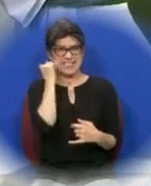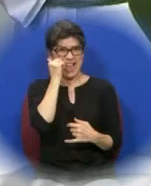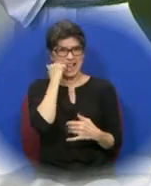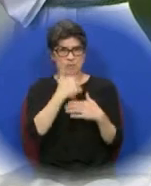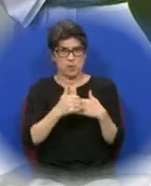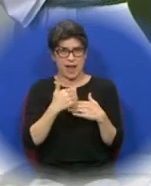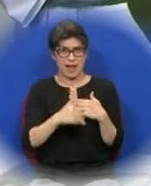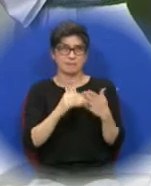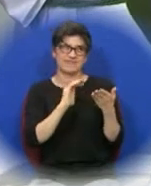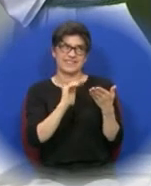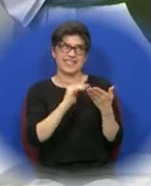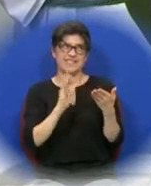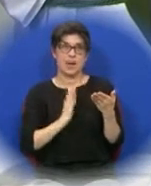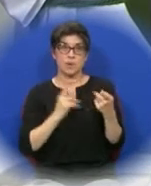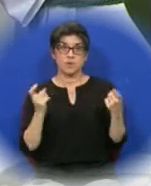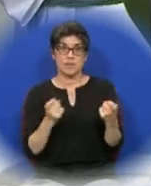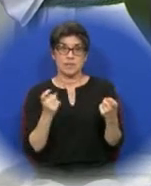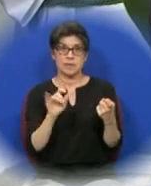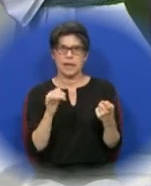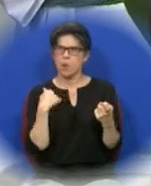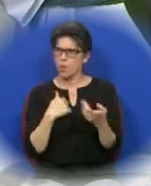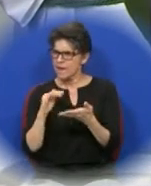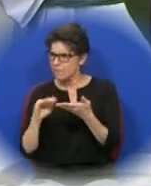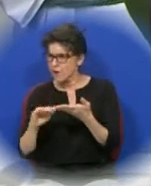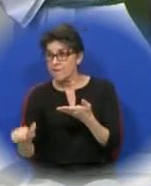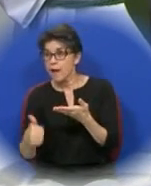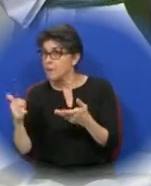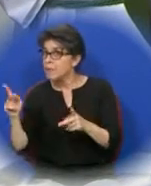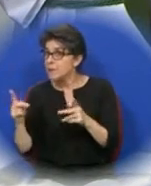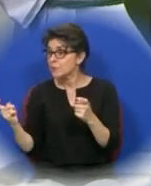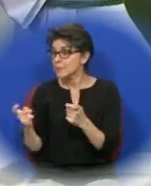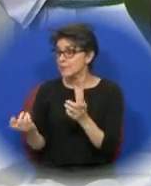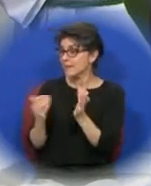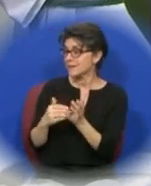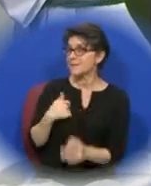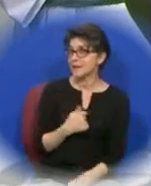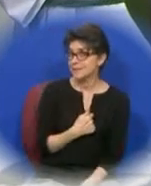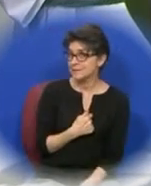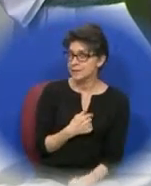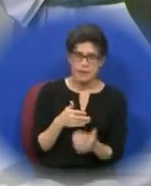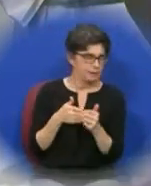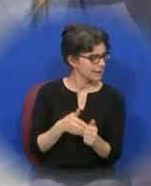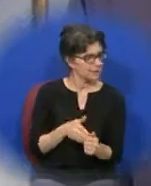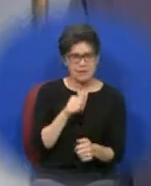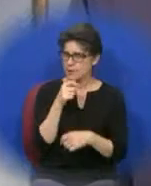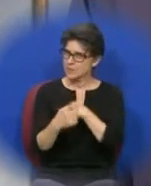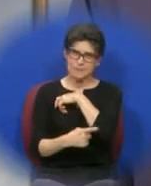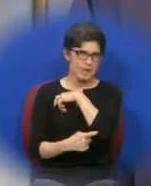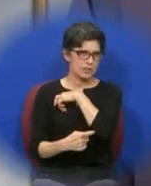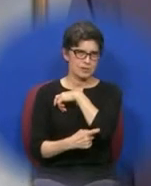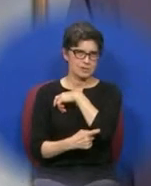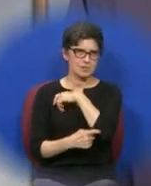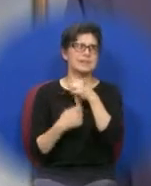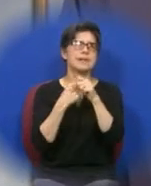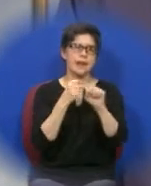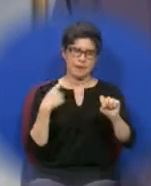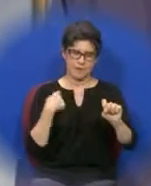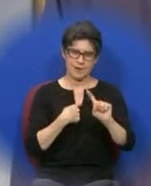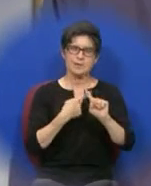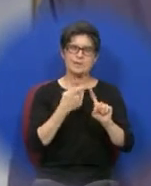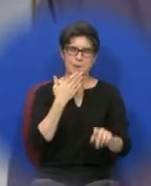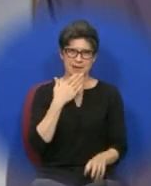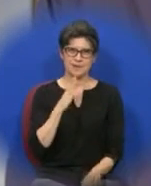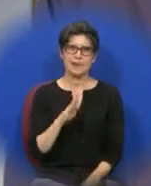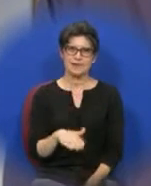our trespasses, as we forgive those who trespass against us. And lead us not into temptation, but deliver us